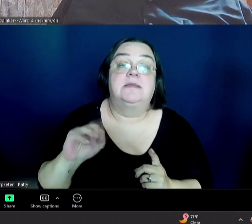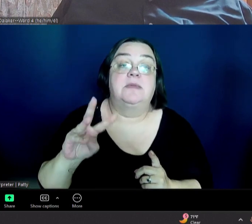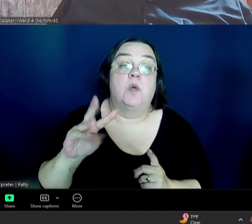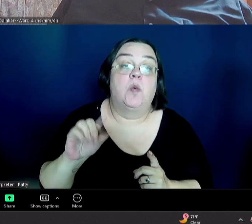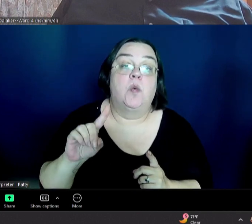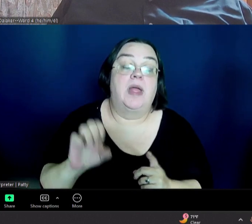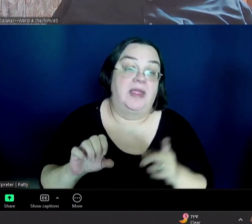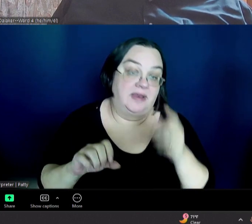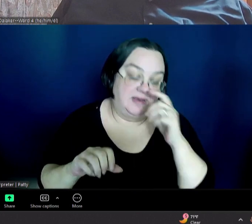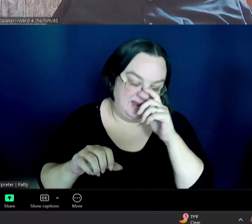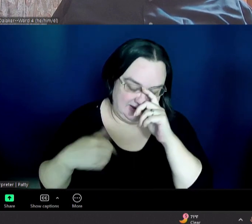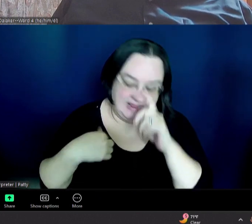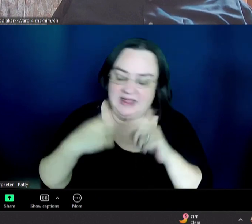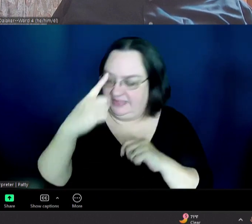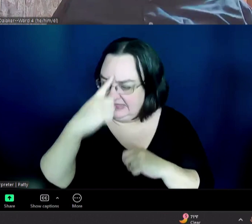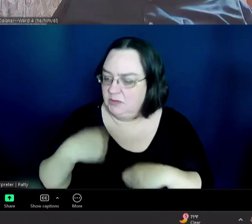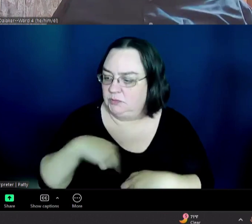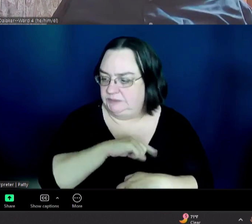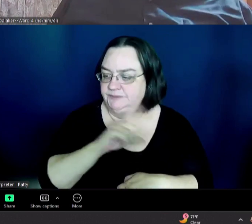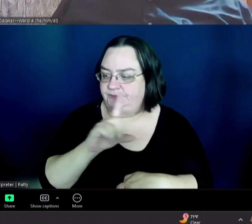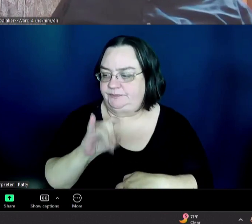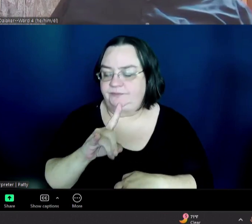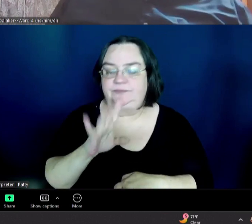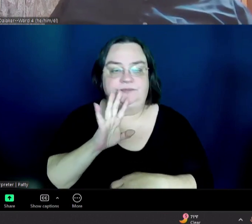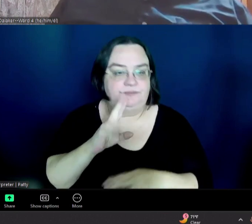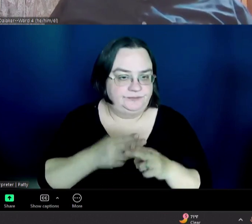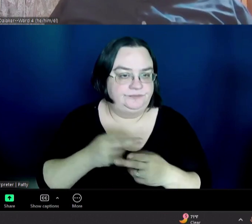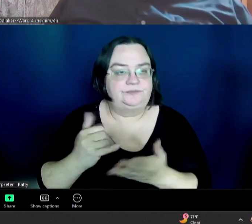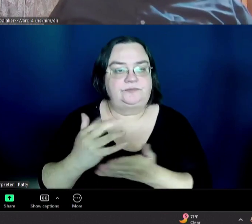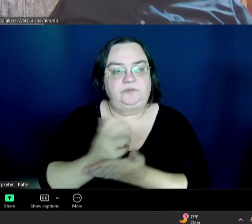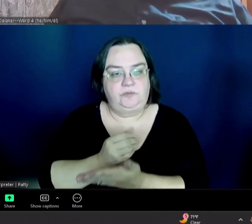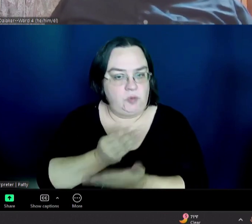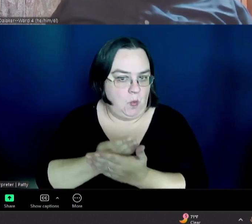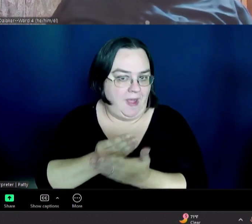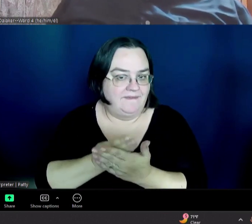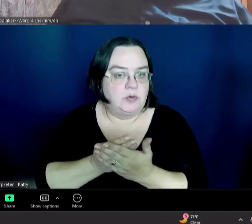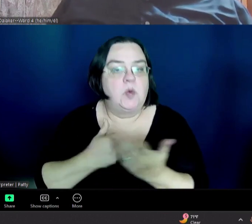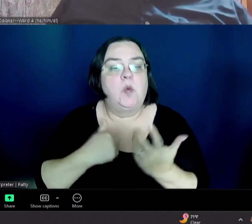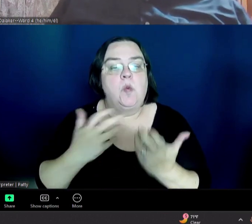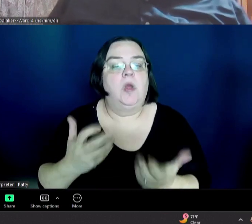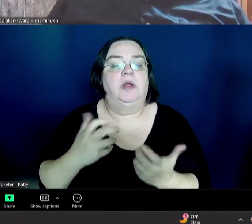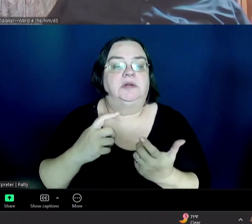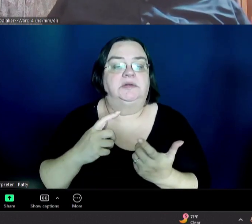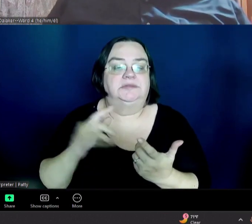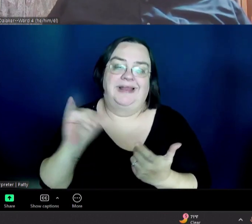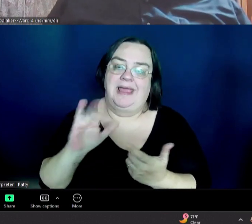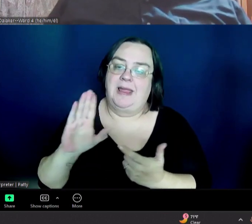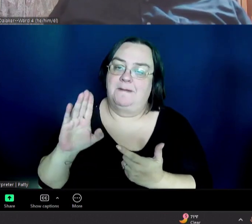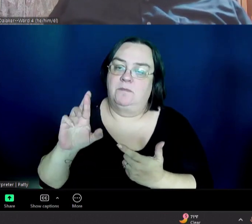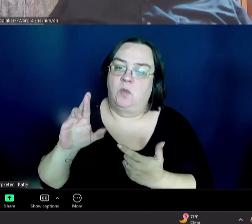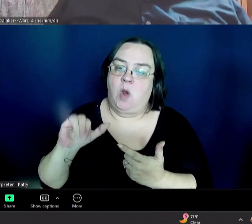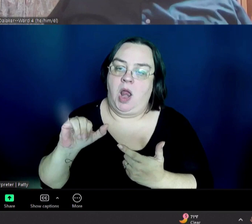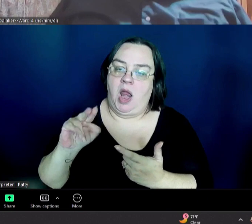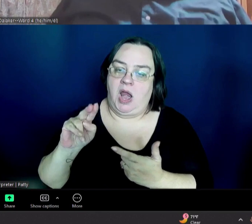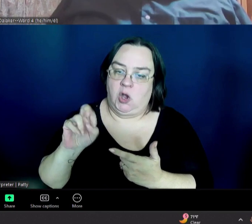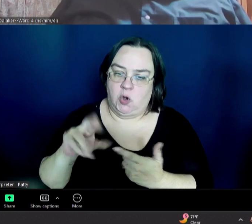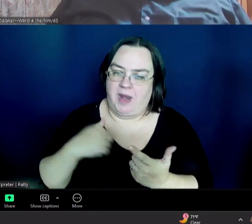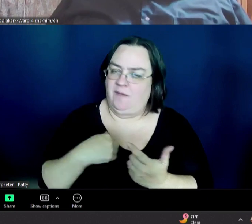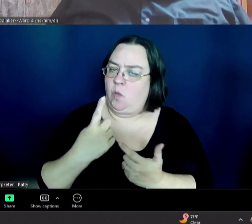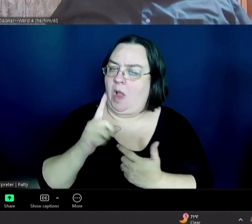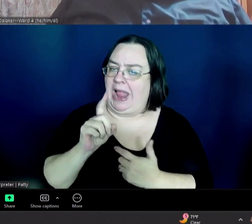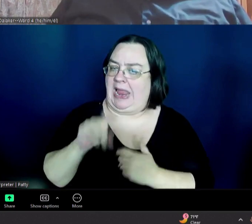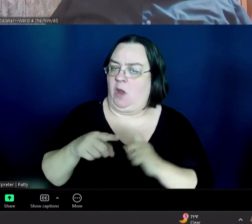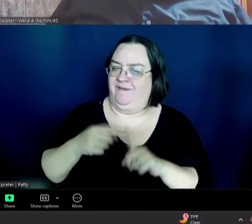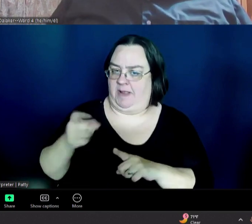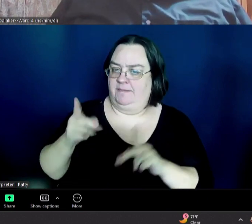Yeah, I think we covered a little bit of the, as far as the revenue. I just want to, like Councilman Briner, I had one inquiry from a resident,